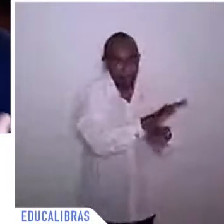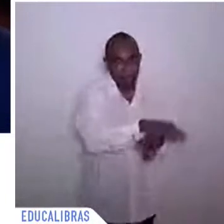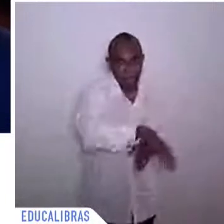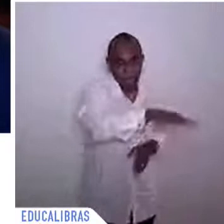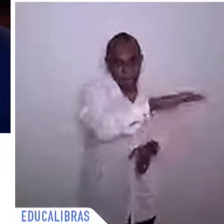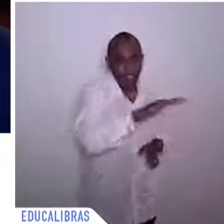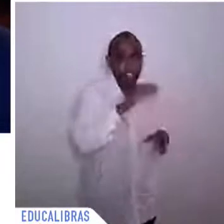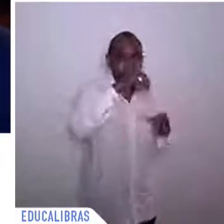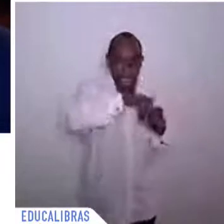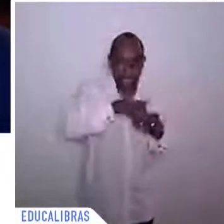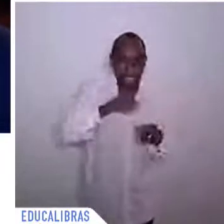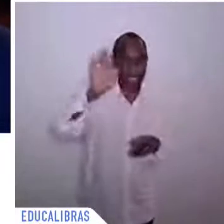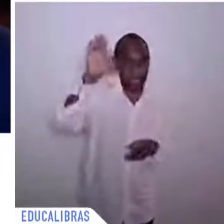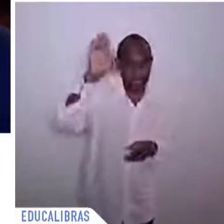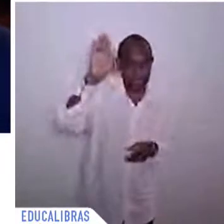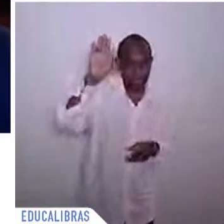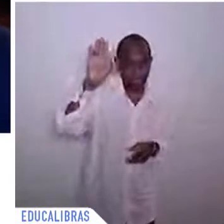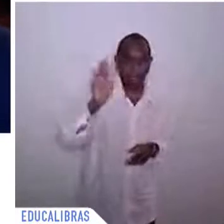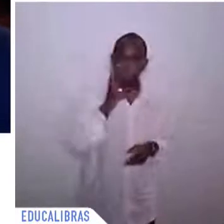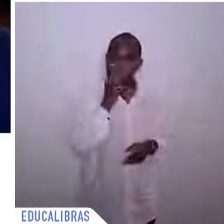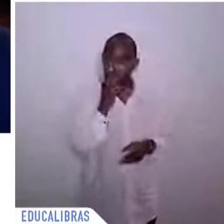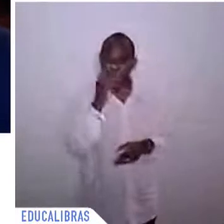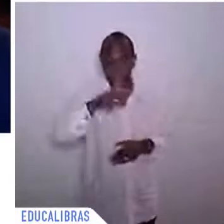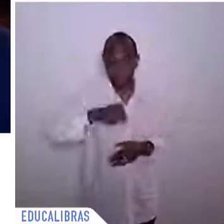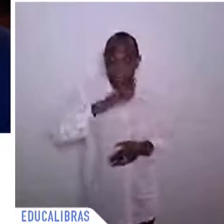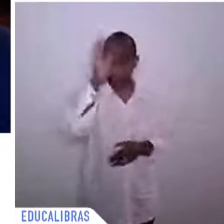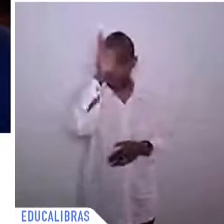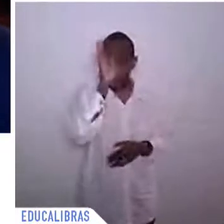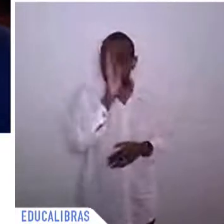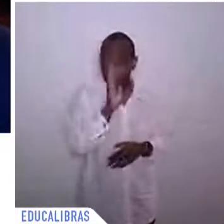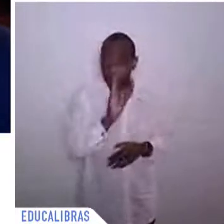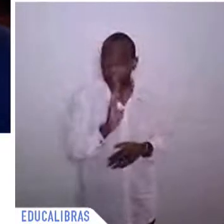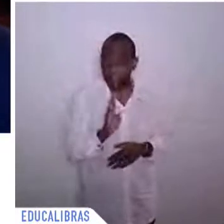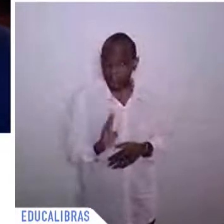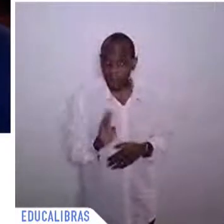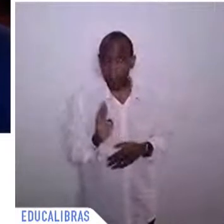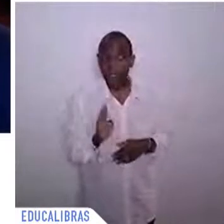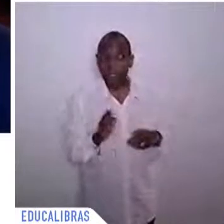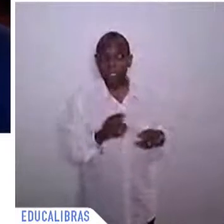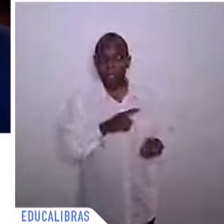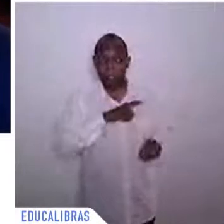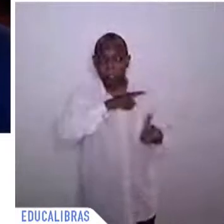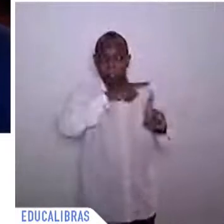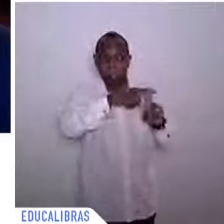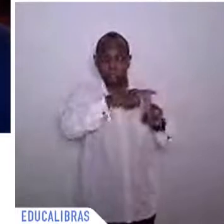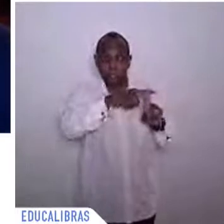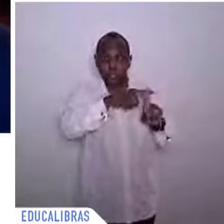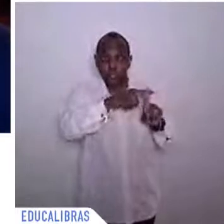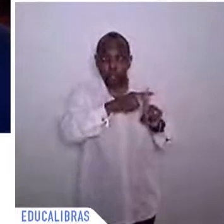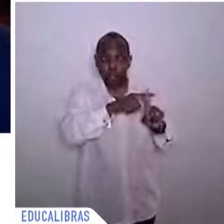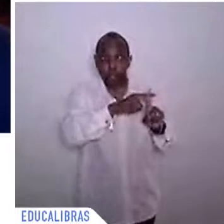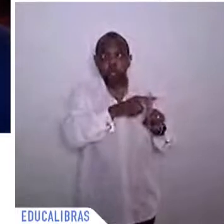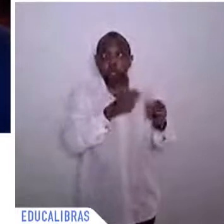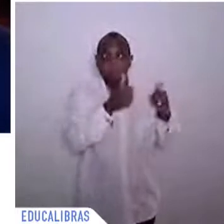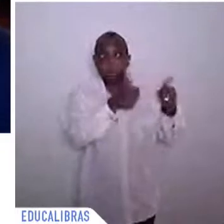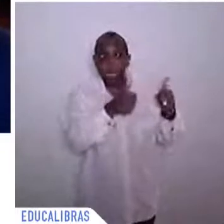Brazil. So there is a controversy here, and I'm studying this. But I'll tell you